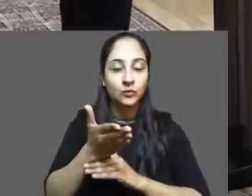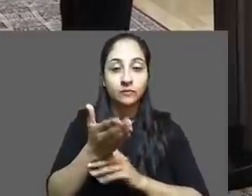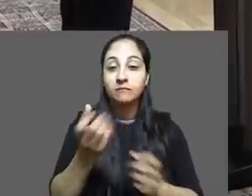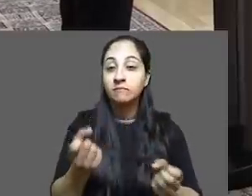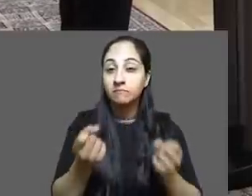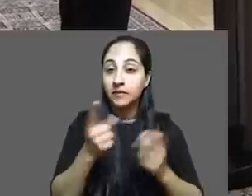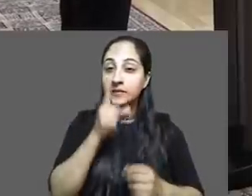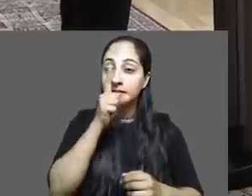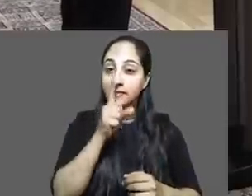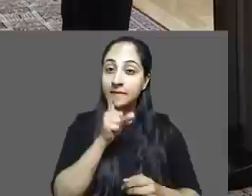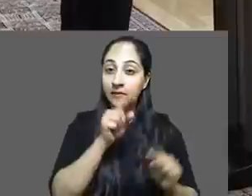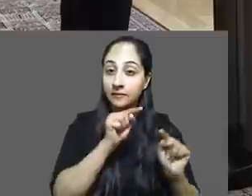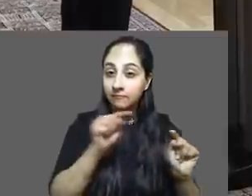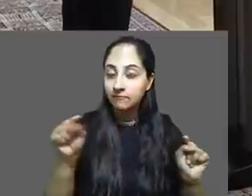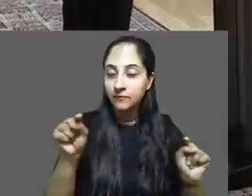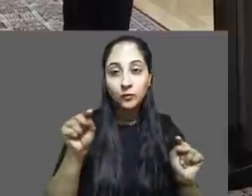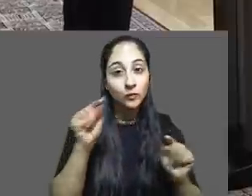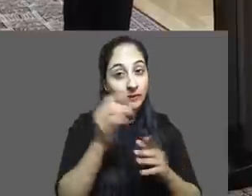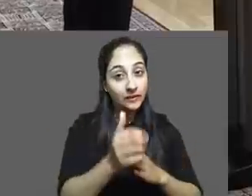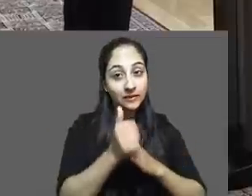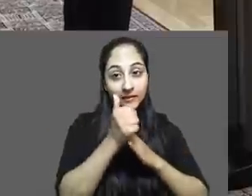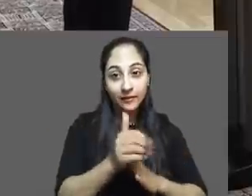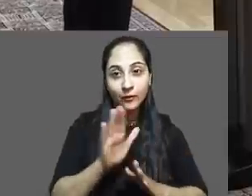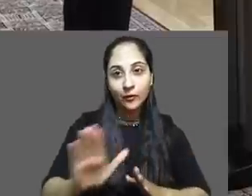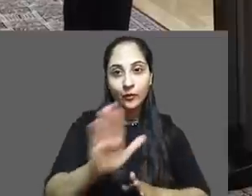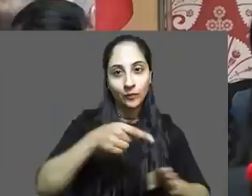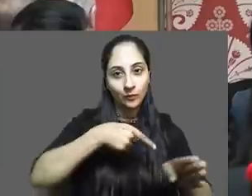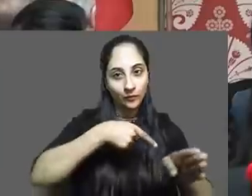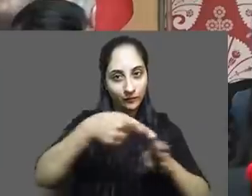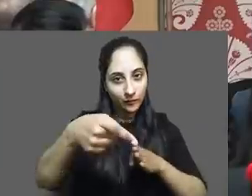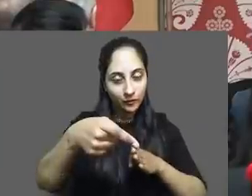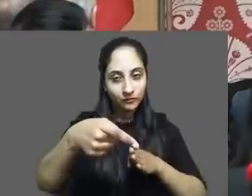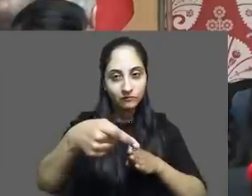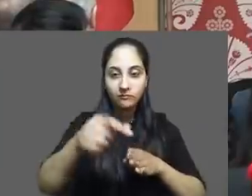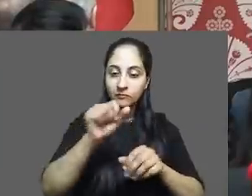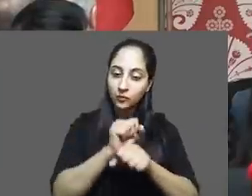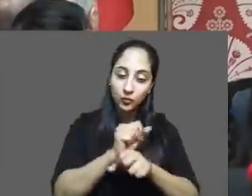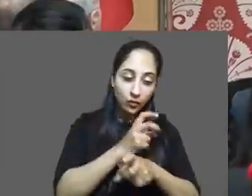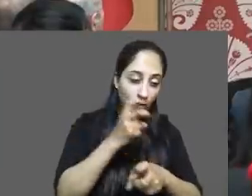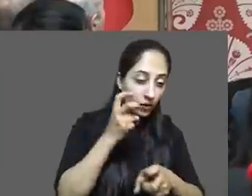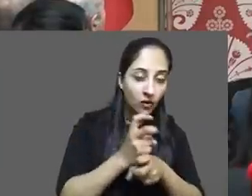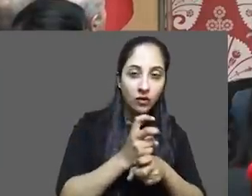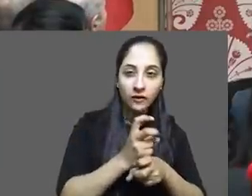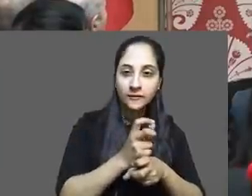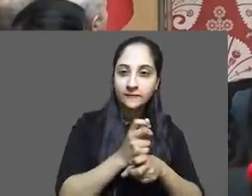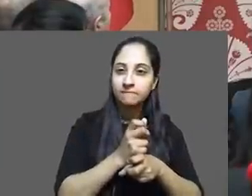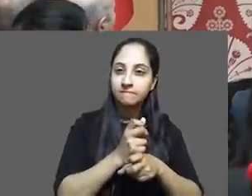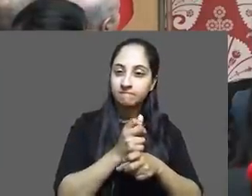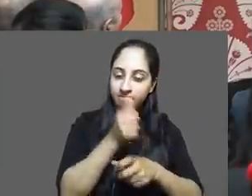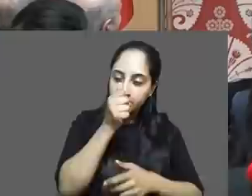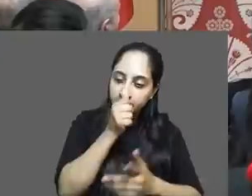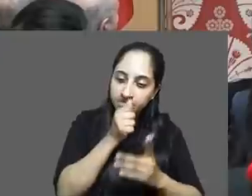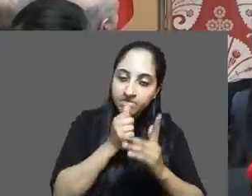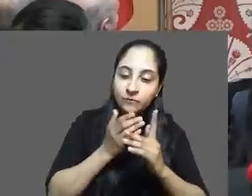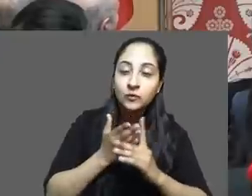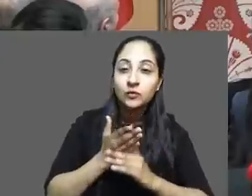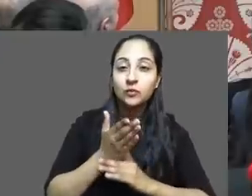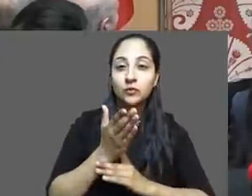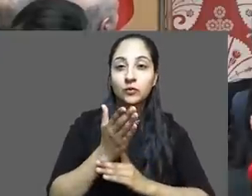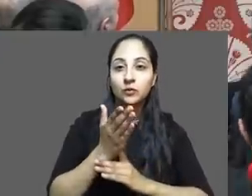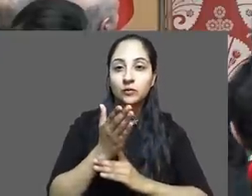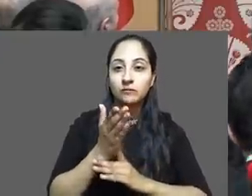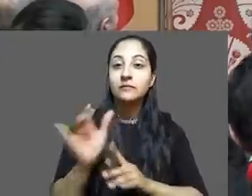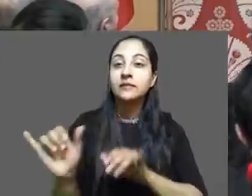leaders in every profession across the country today. Indeed, the story of hope and hard work is one